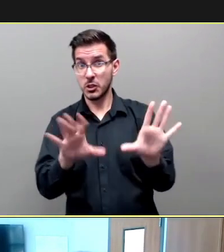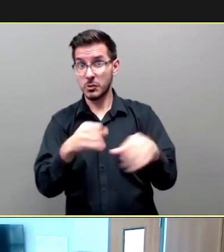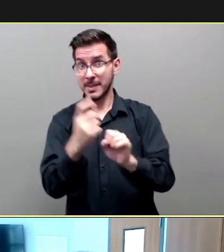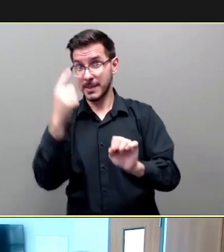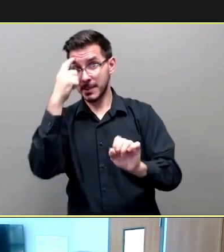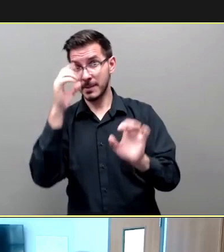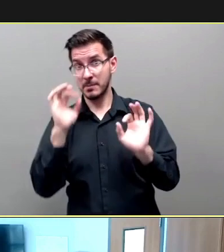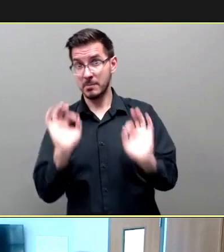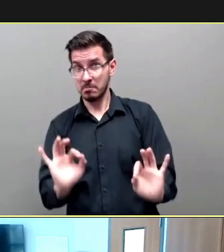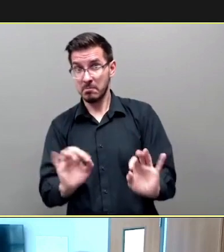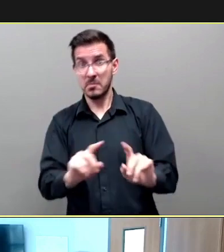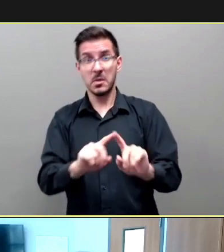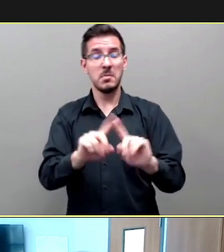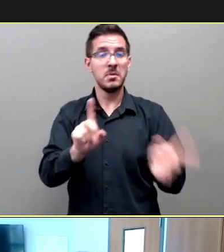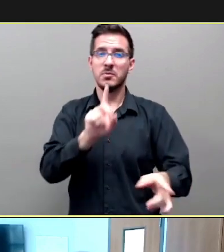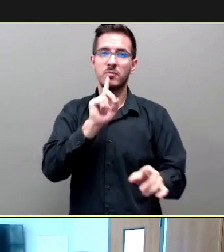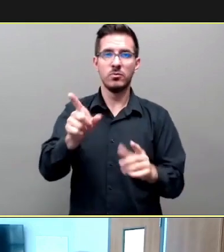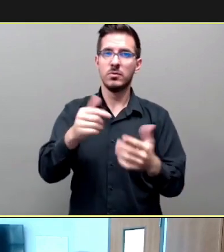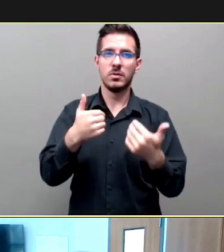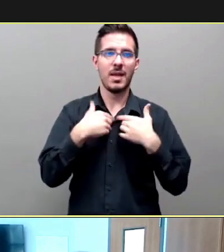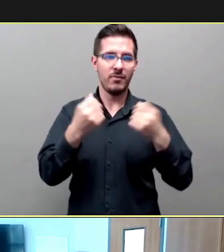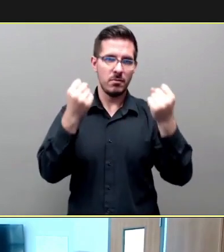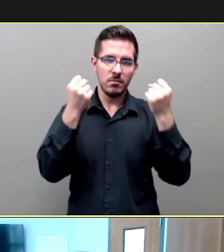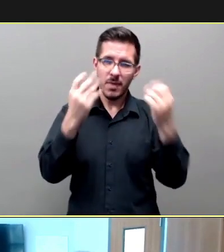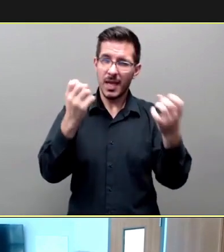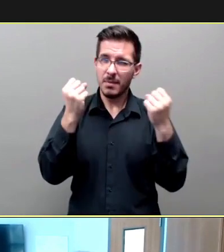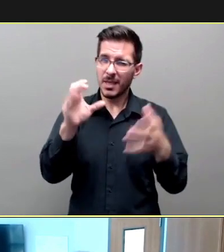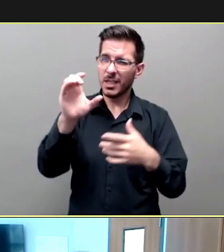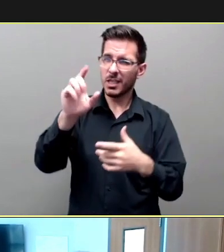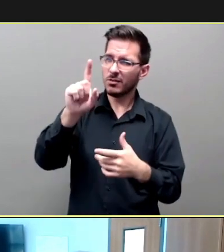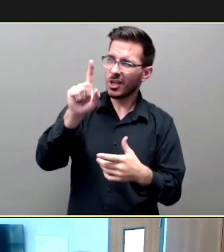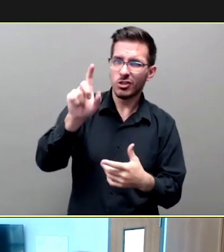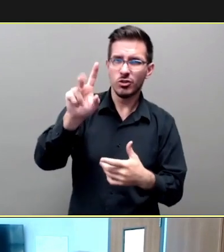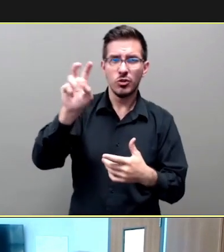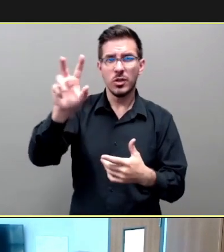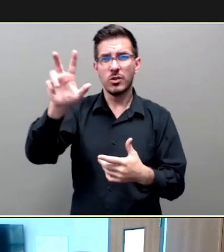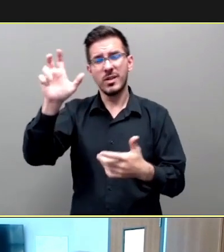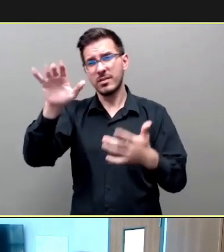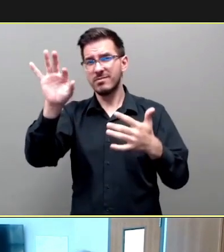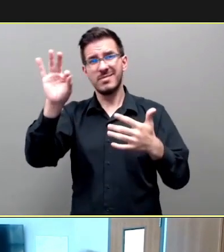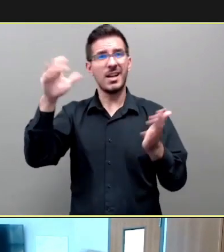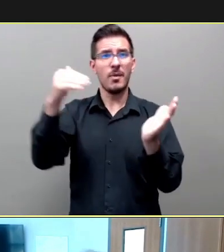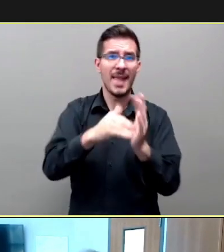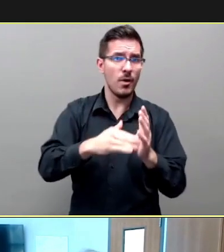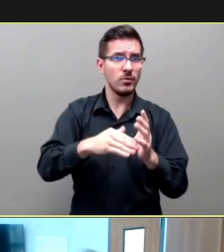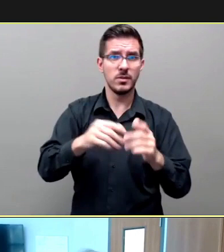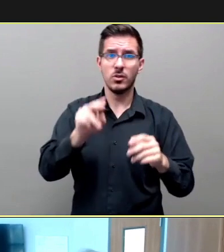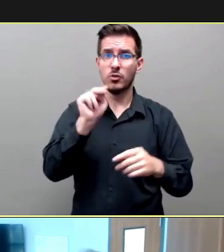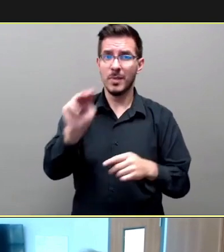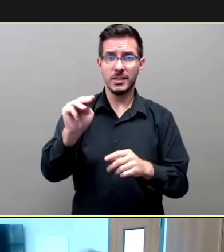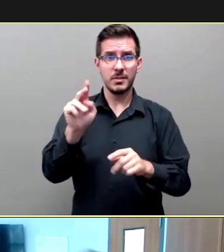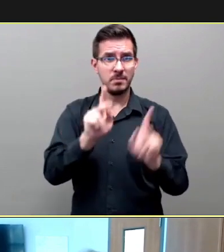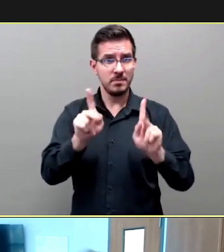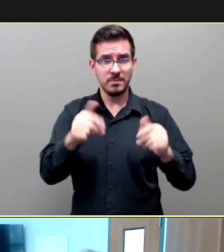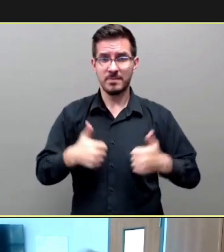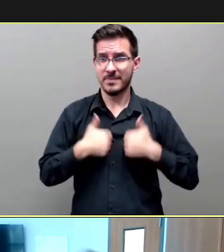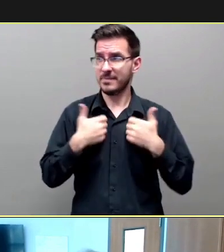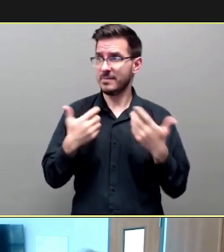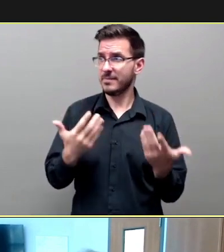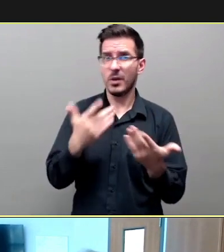there's hundreds of thousands of New Mexicans who would lose significant benefits were we